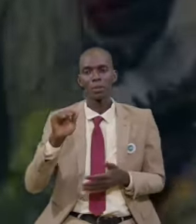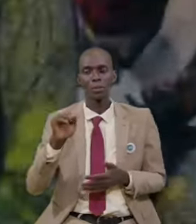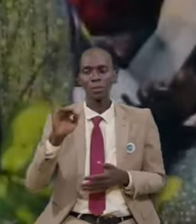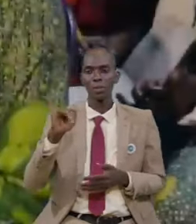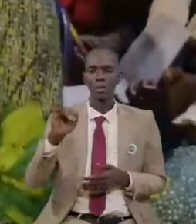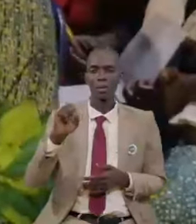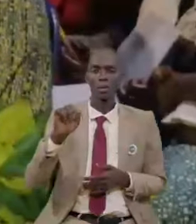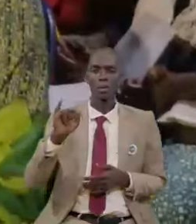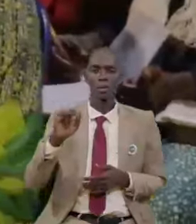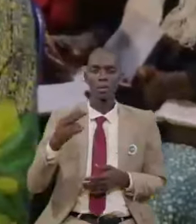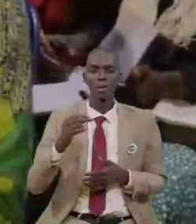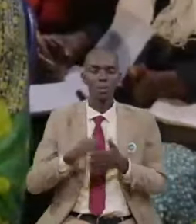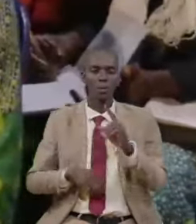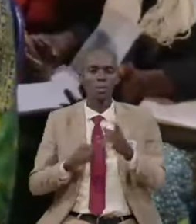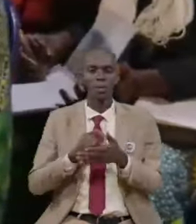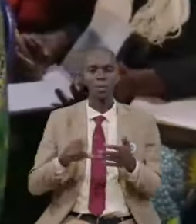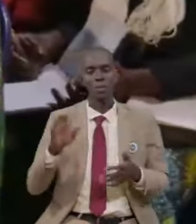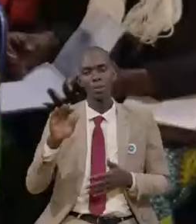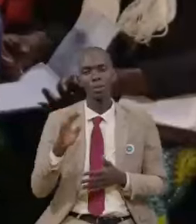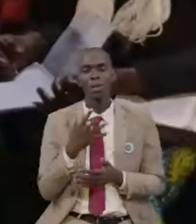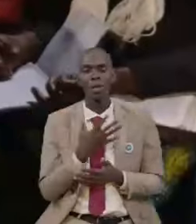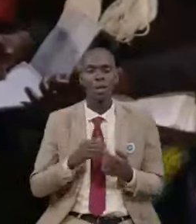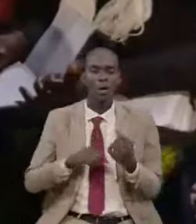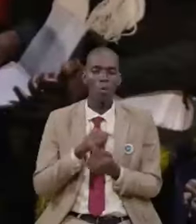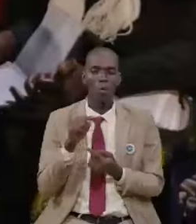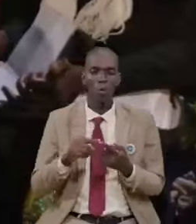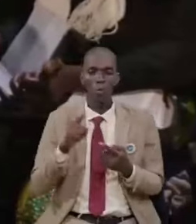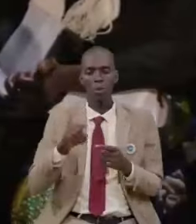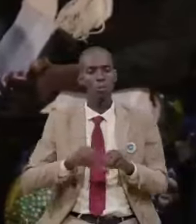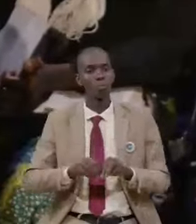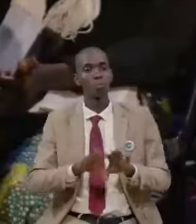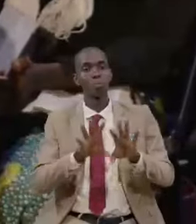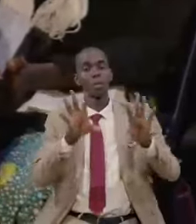reading from verse 15. And when ye spread your hands,